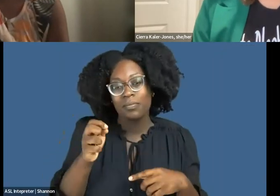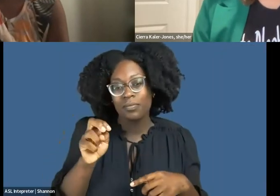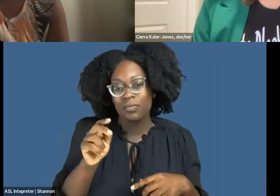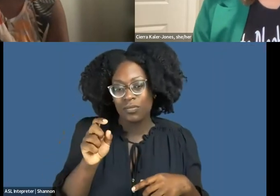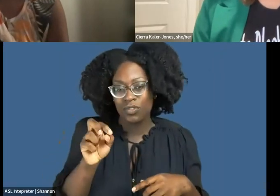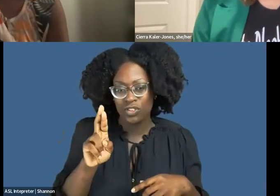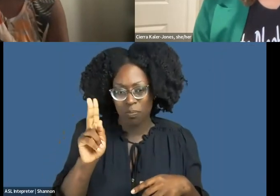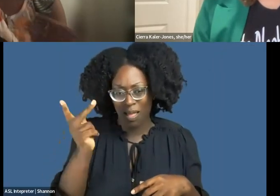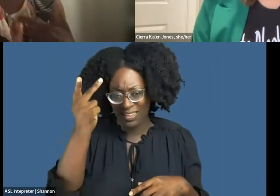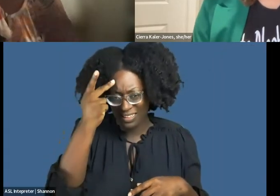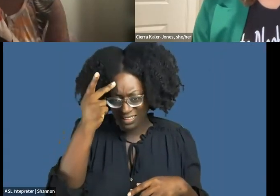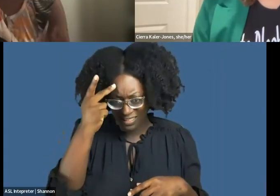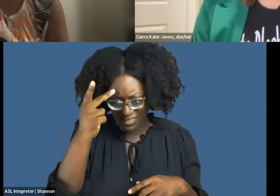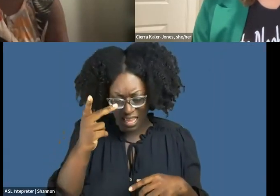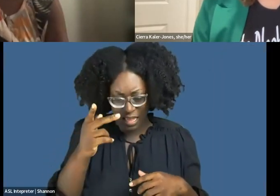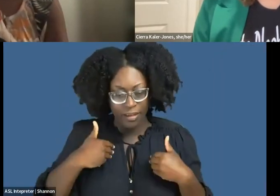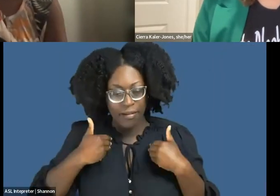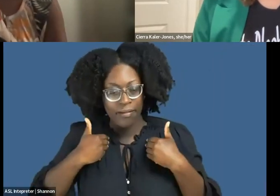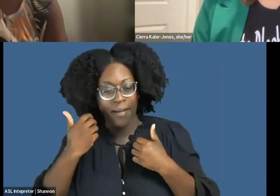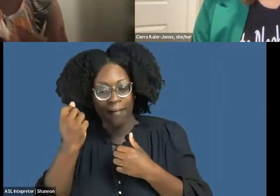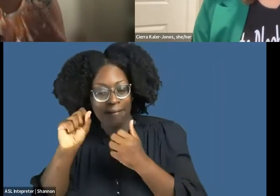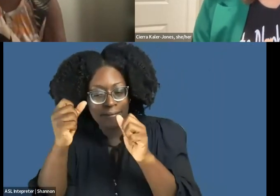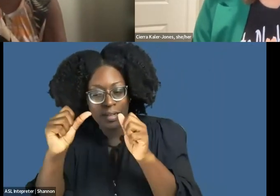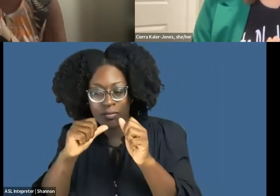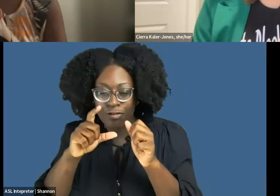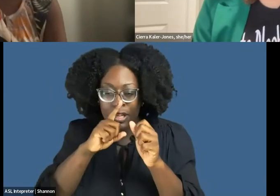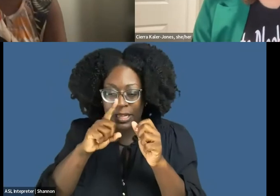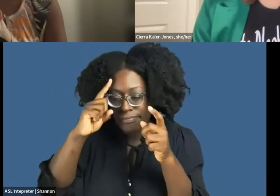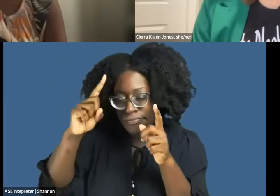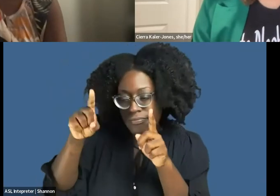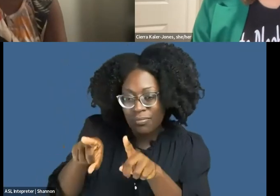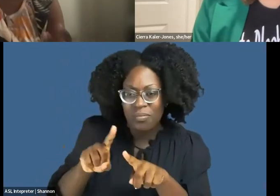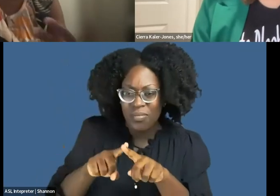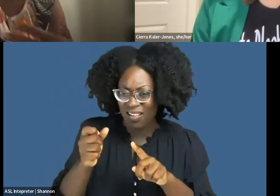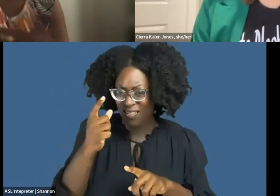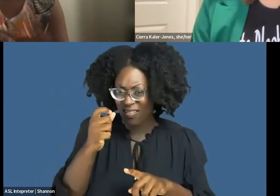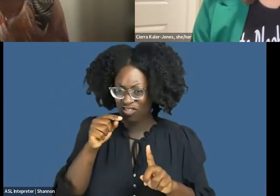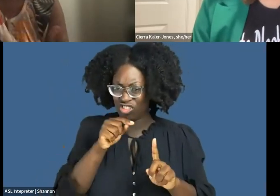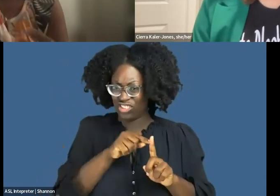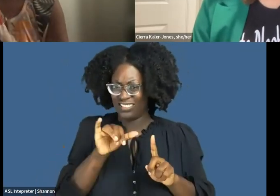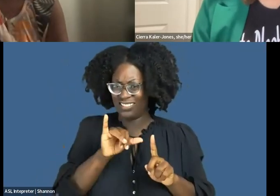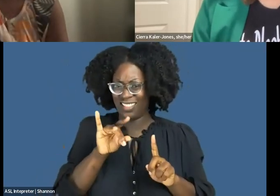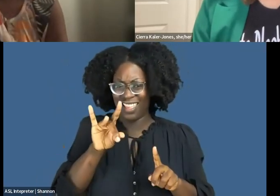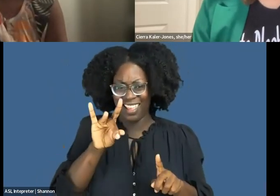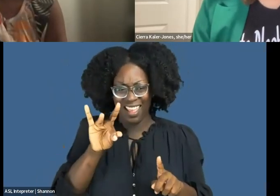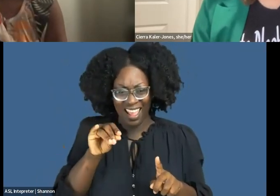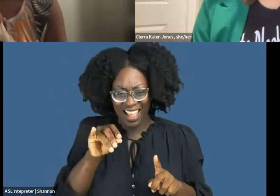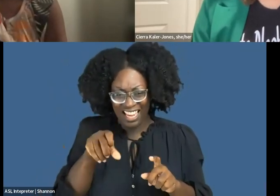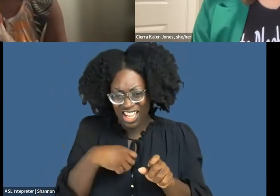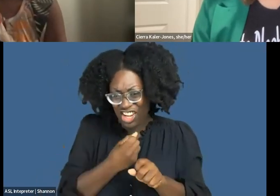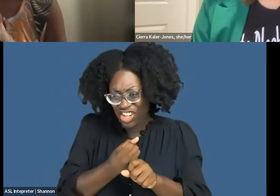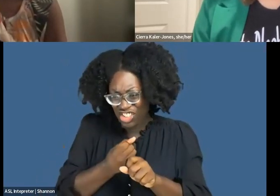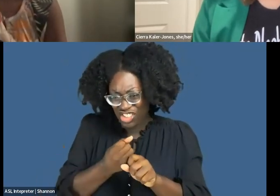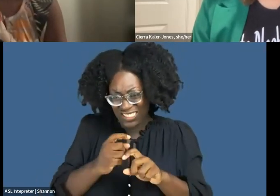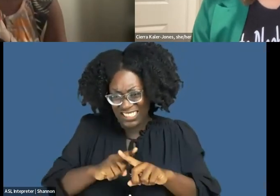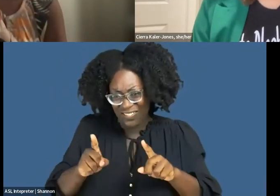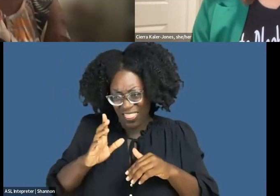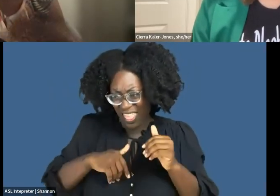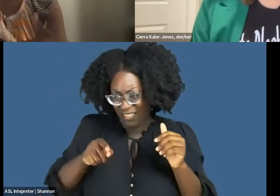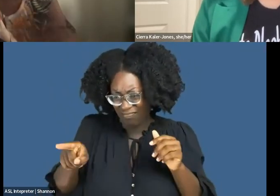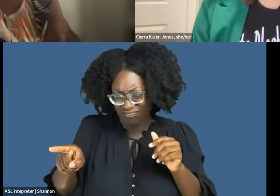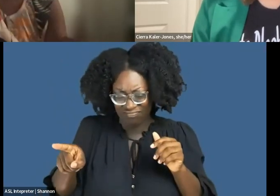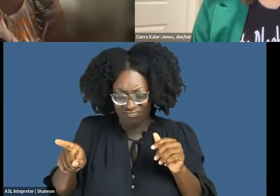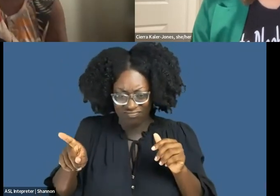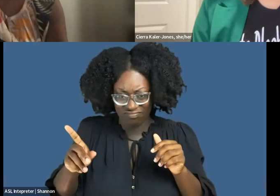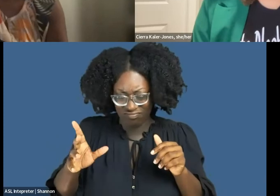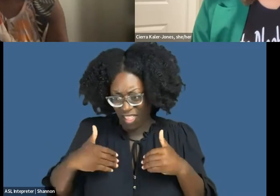years older than them, right? It was a whole different world in which she came of age. And so that doesn't mean that she doesn't have to adapt or